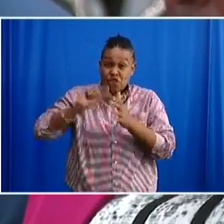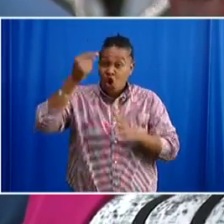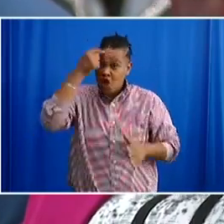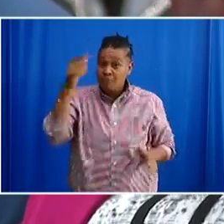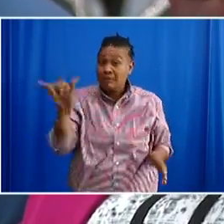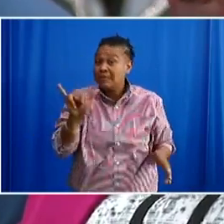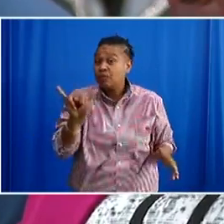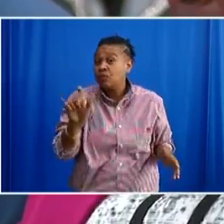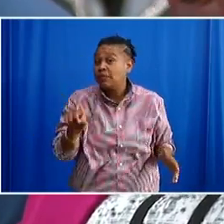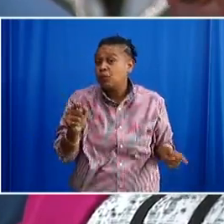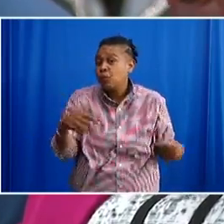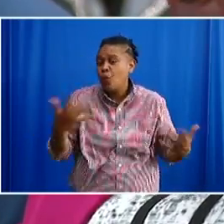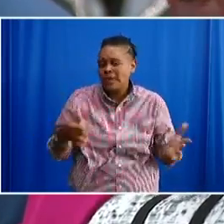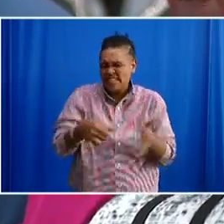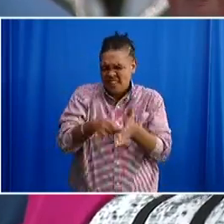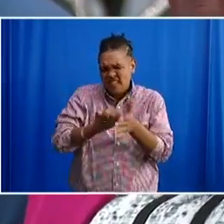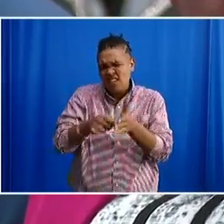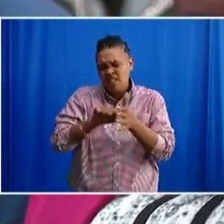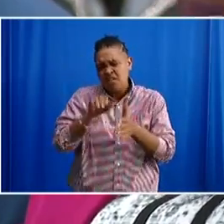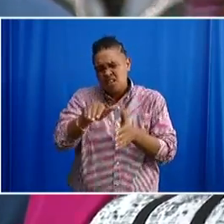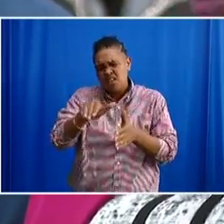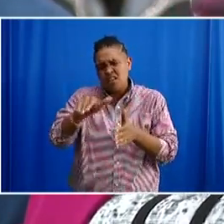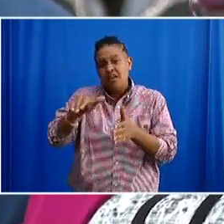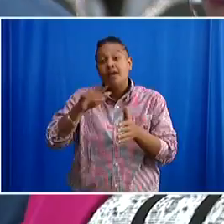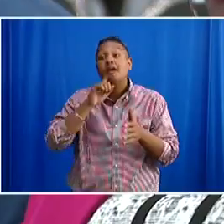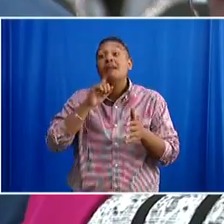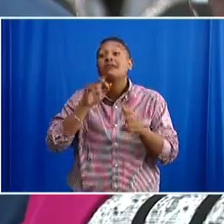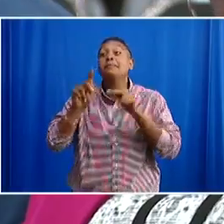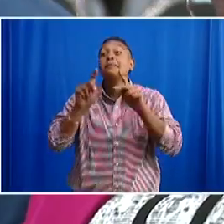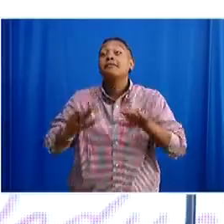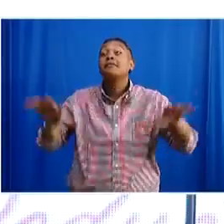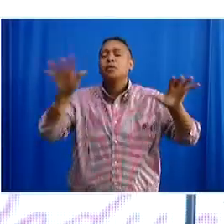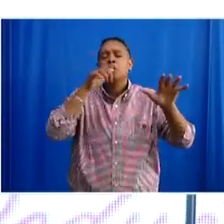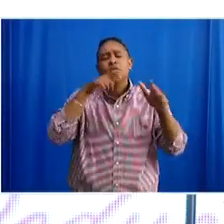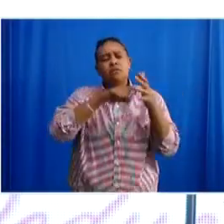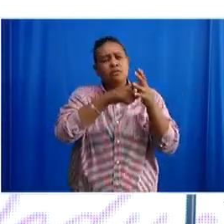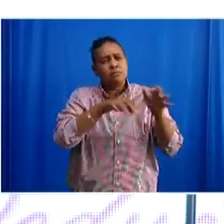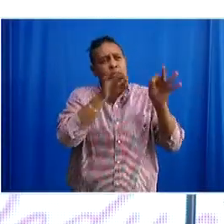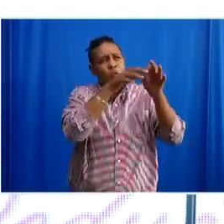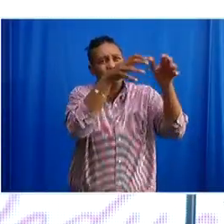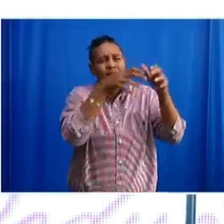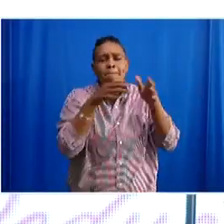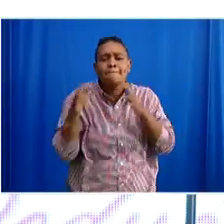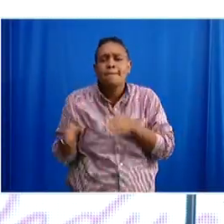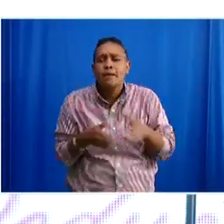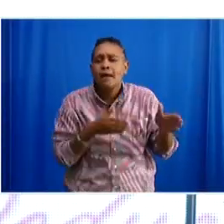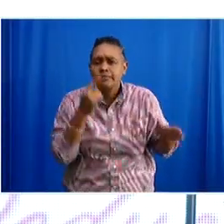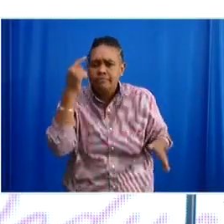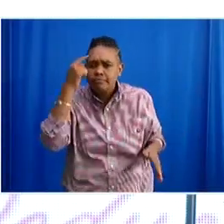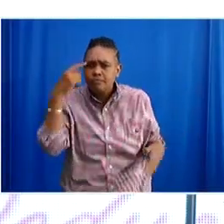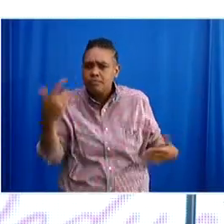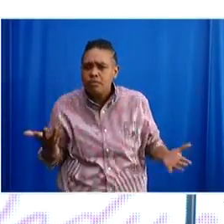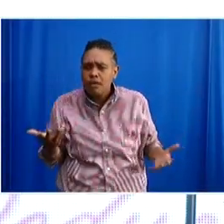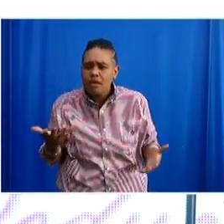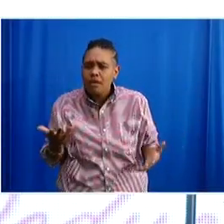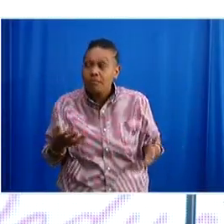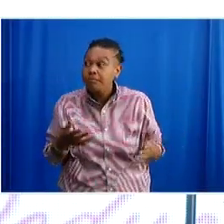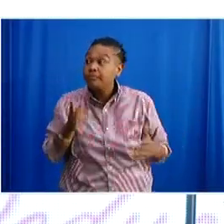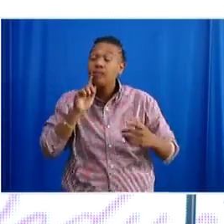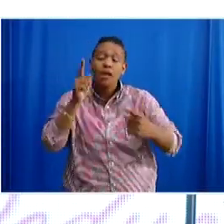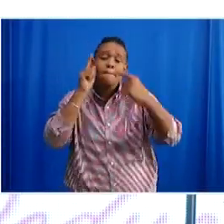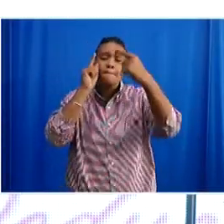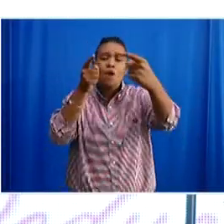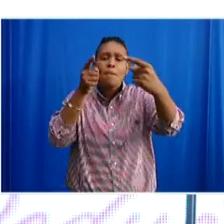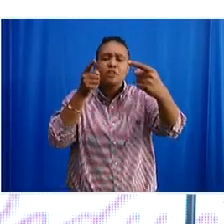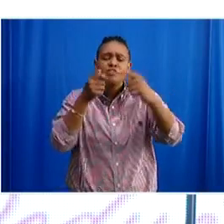governments and key stakeholders in planning and in